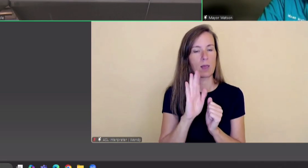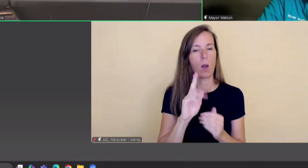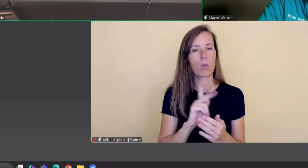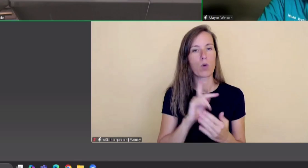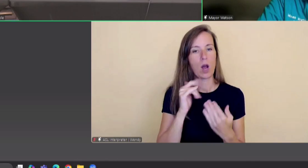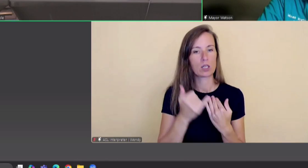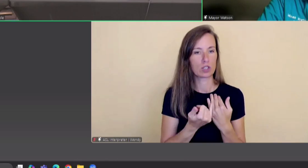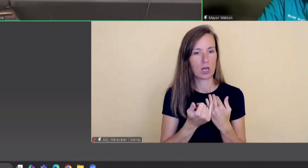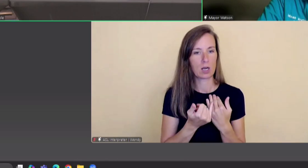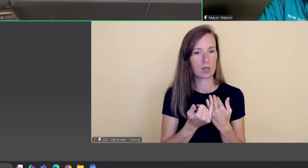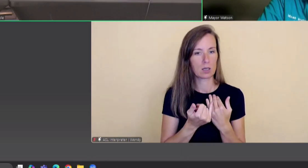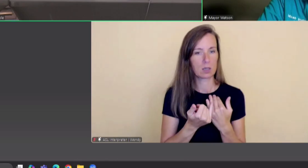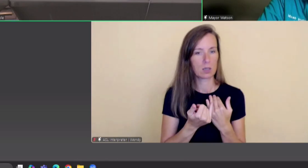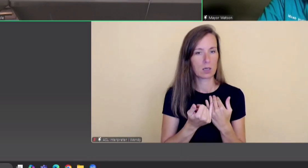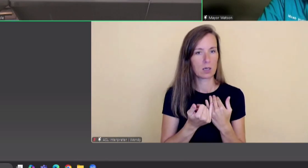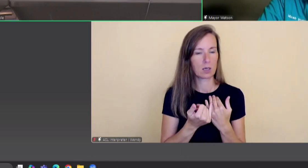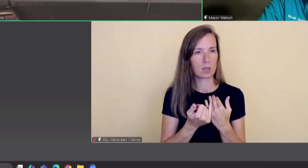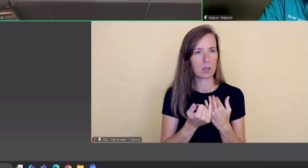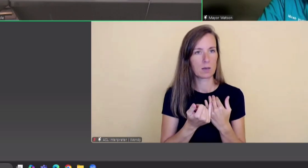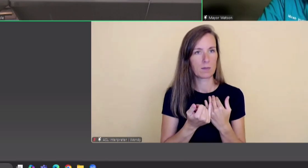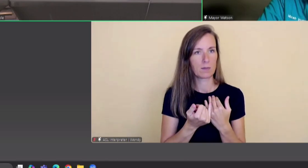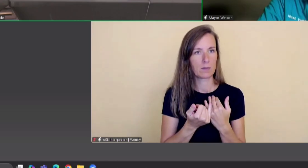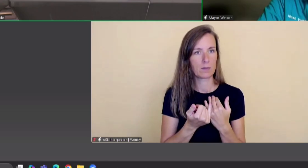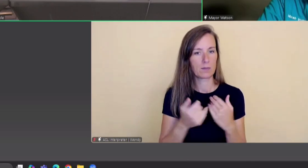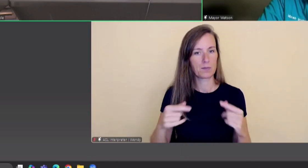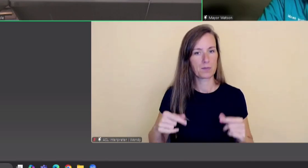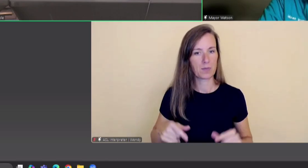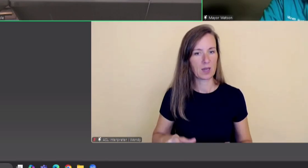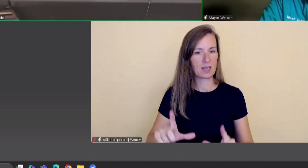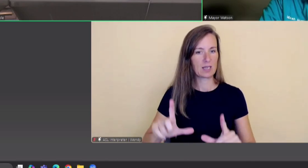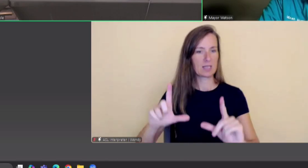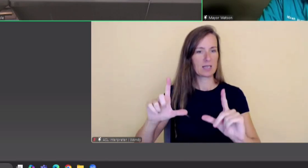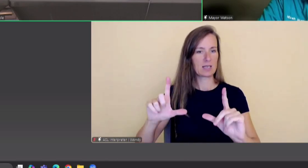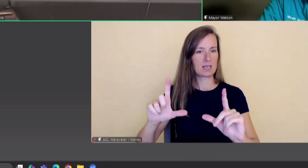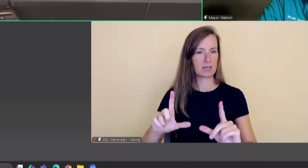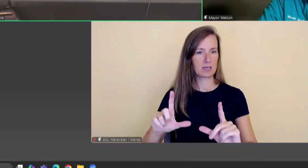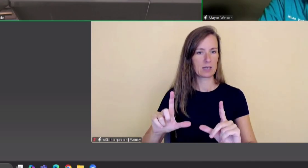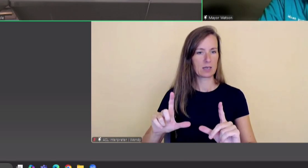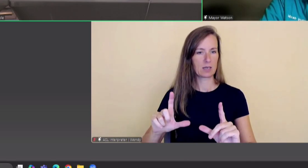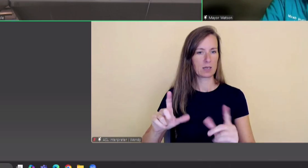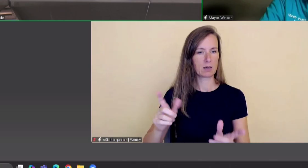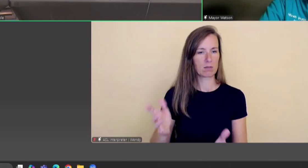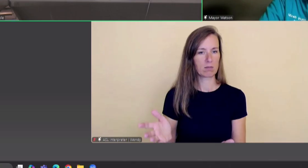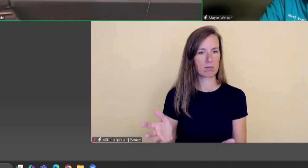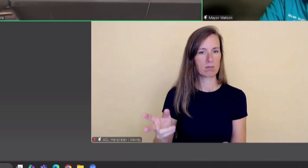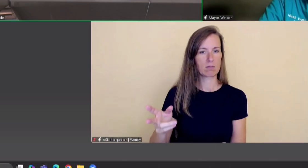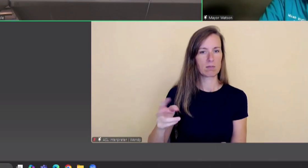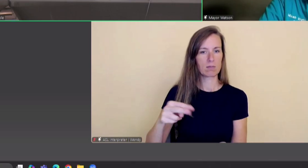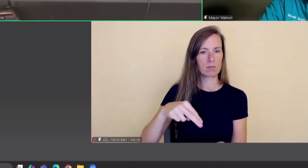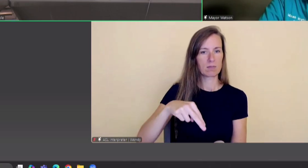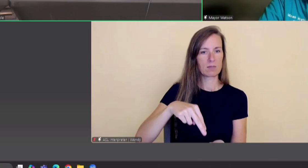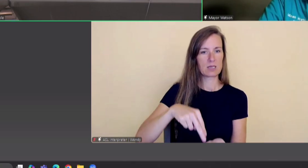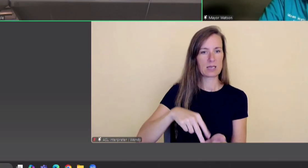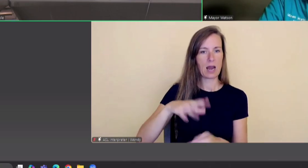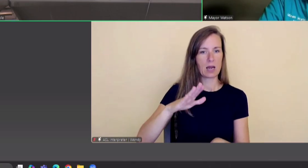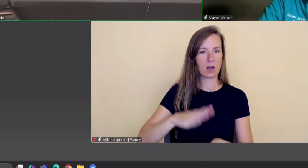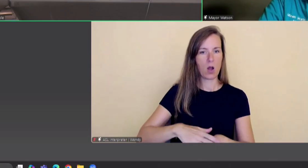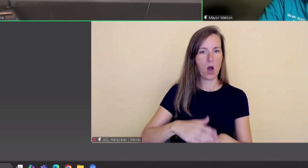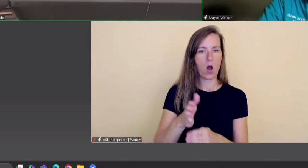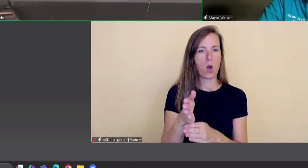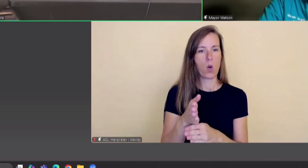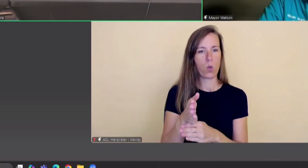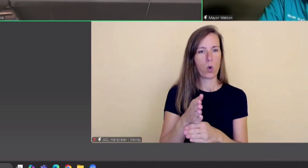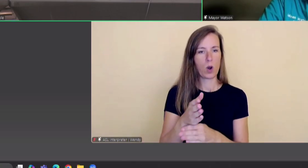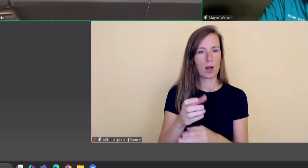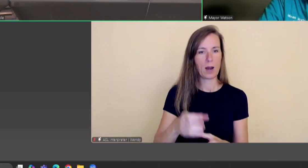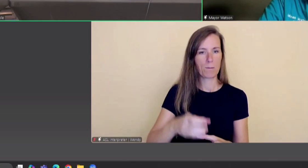standing on nice wooden posts right in front of the Woodworth Trail. They were inspired by